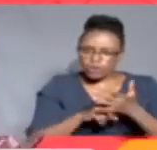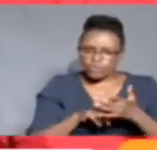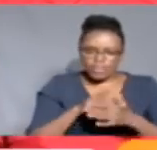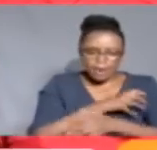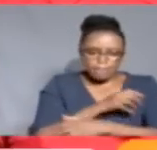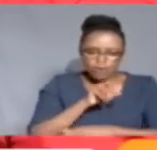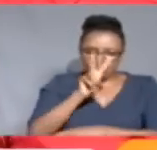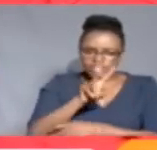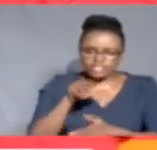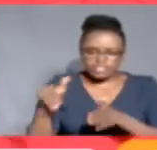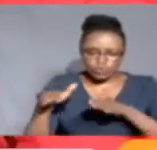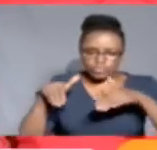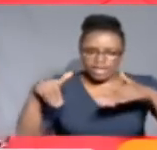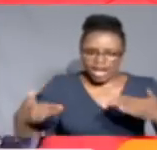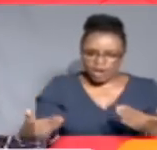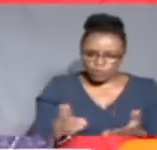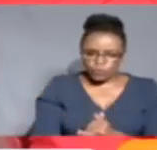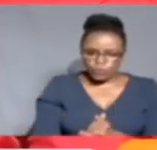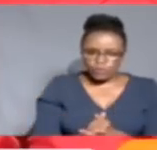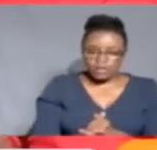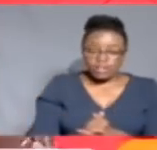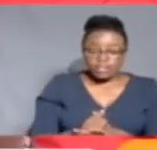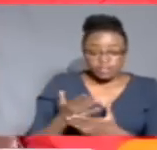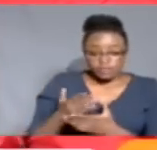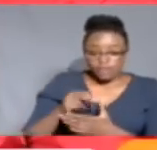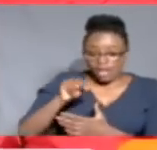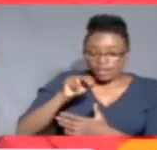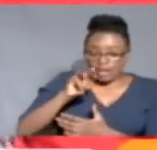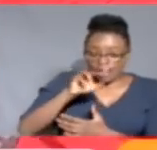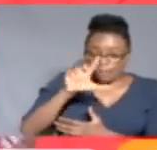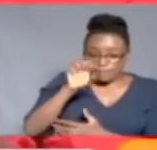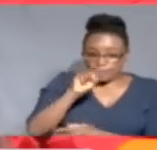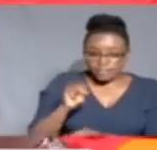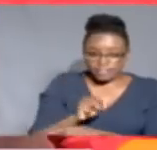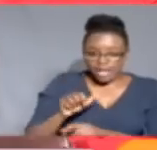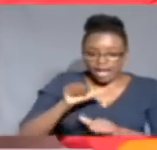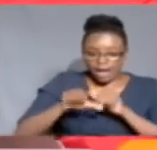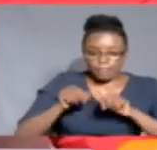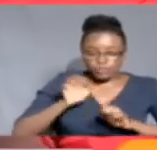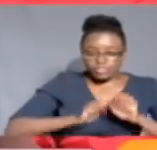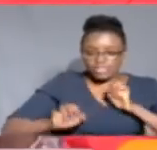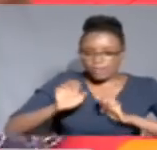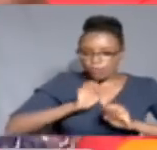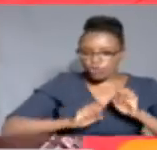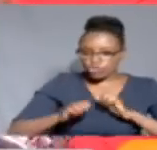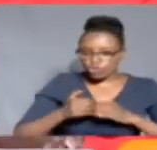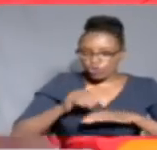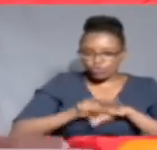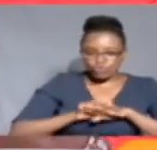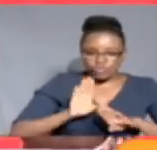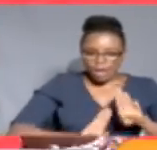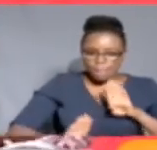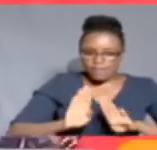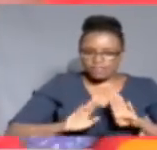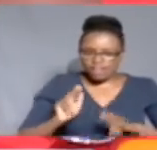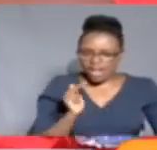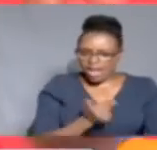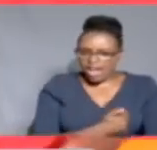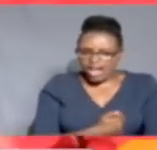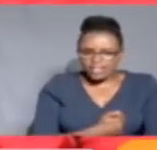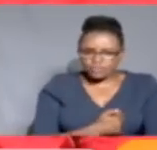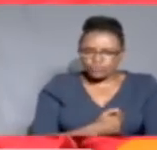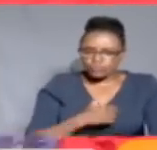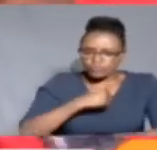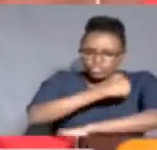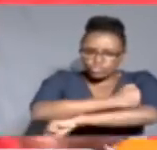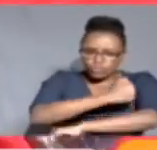of the second chance, is what now Nameless is coming about emotional intelligence. Yeah, yeah. Because we are learning in school,